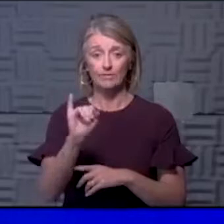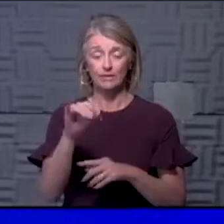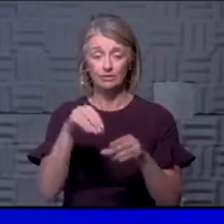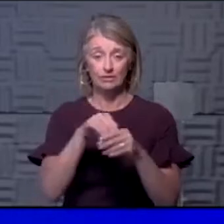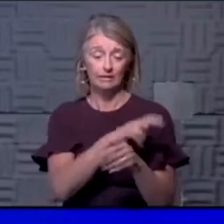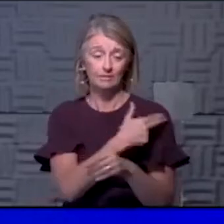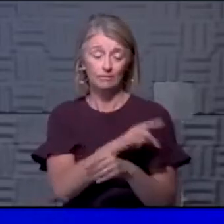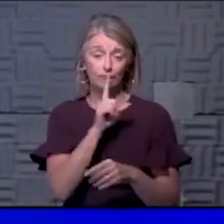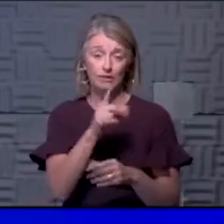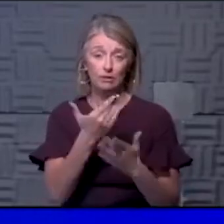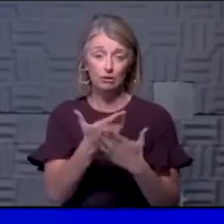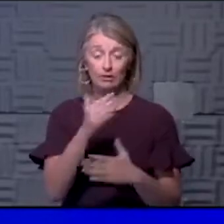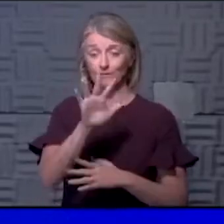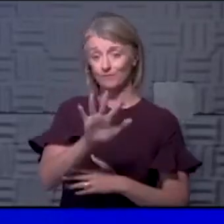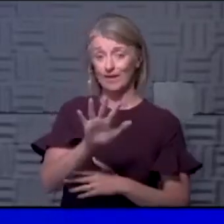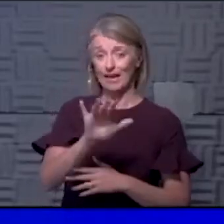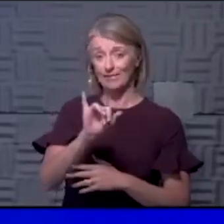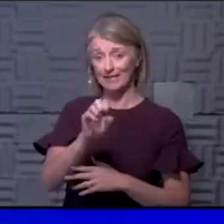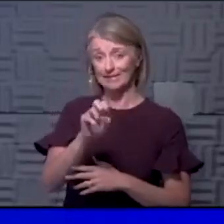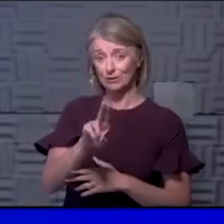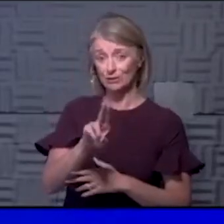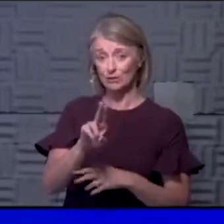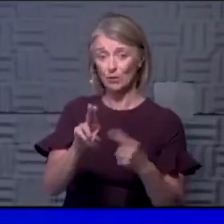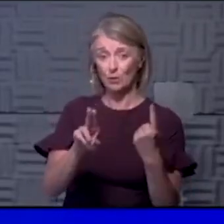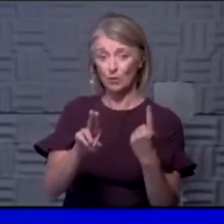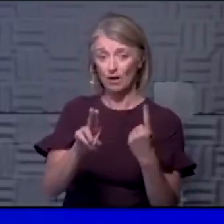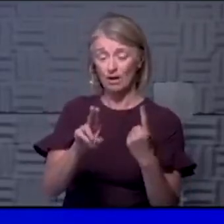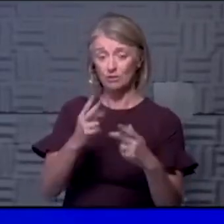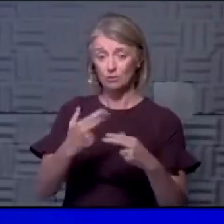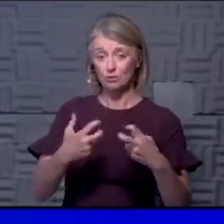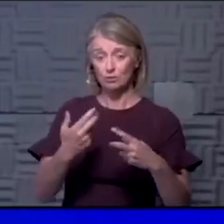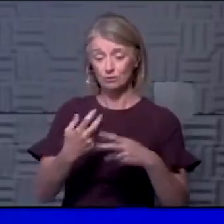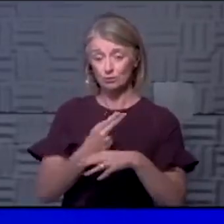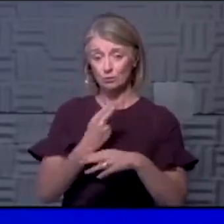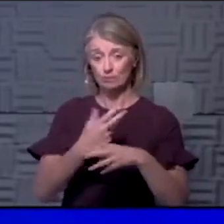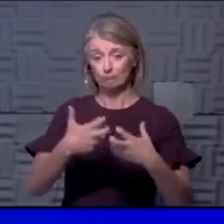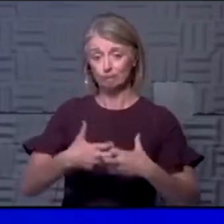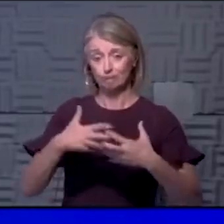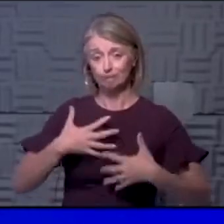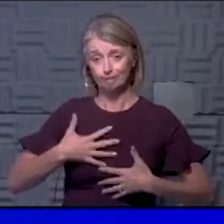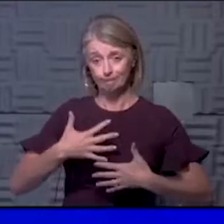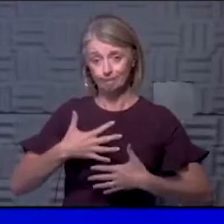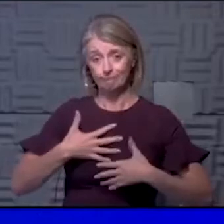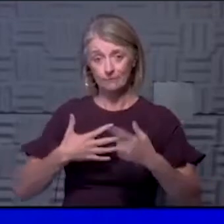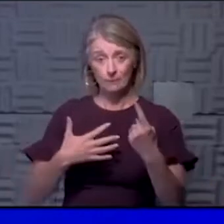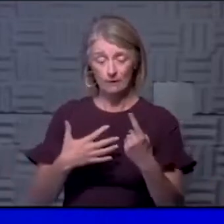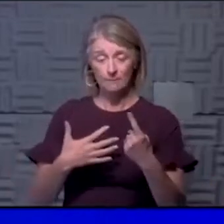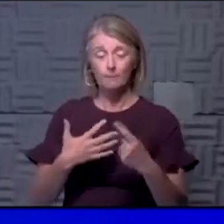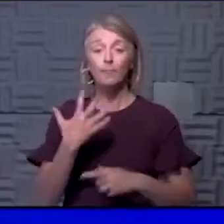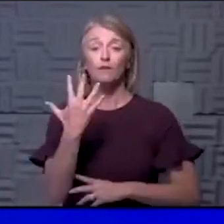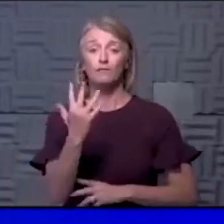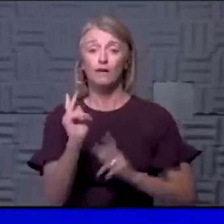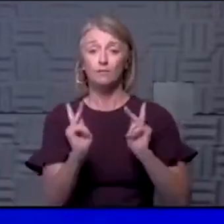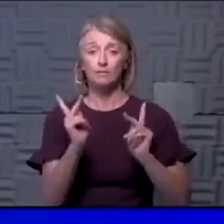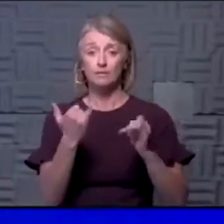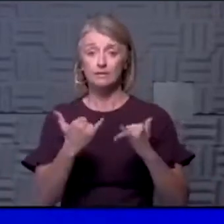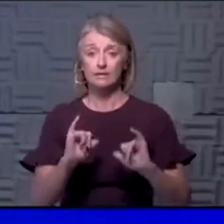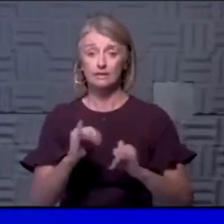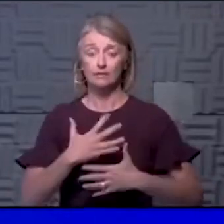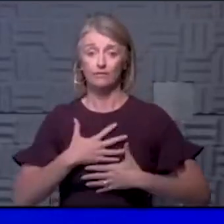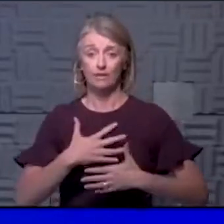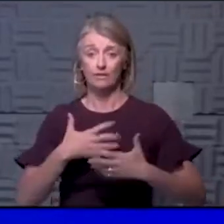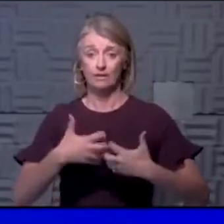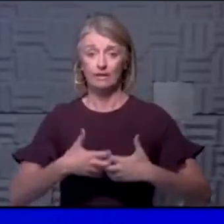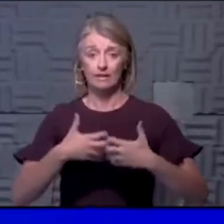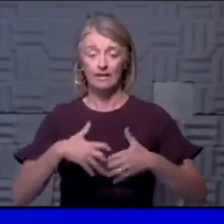Yeah, which is really good. 5 of those in the ICU and only 1 on the ventilator. But again, as we talked about yesterday, we do have 5 people who are still on the ventilator who